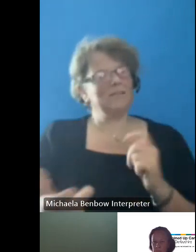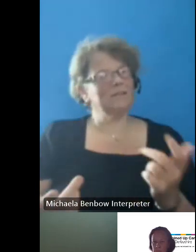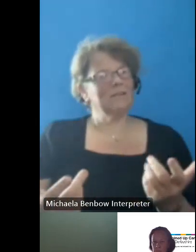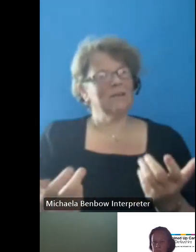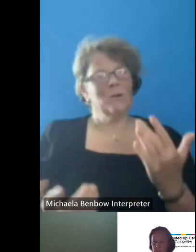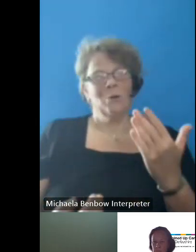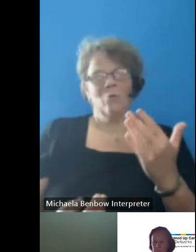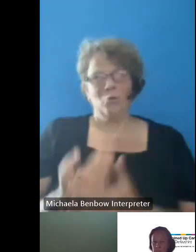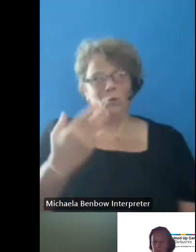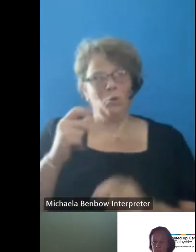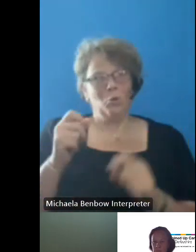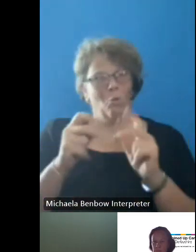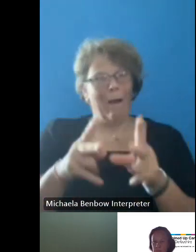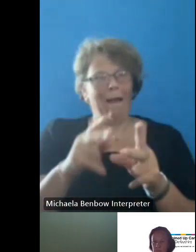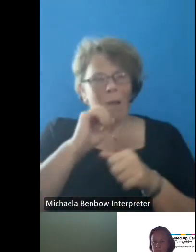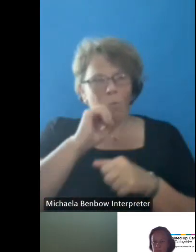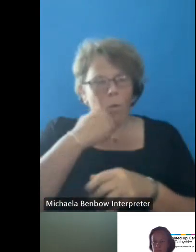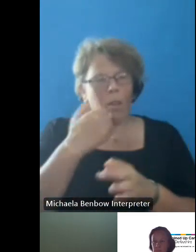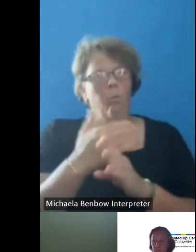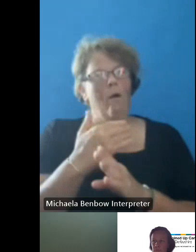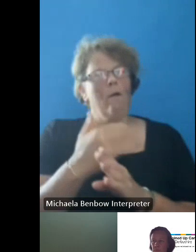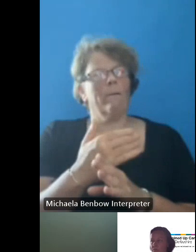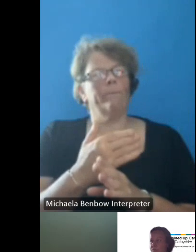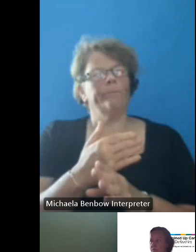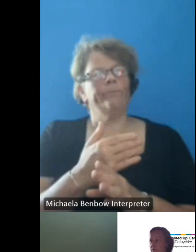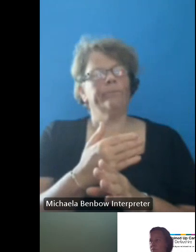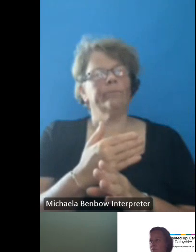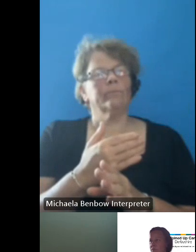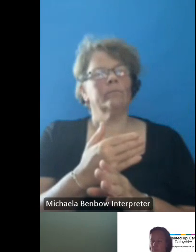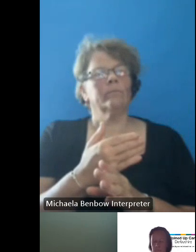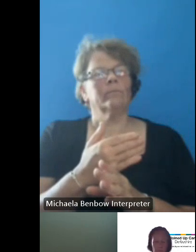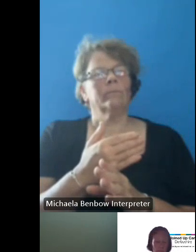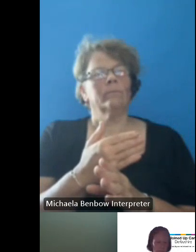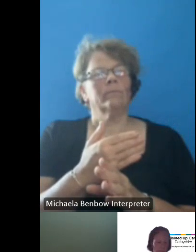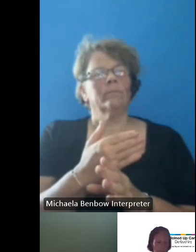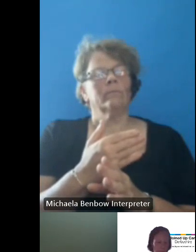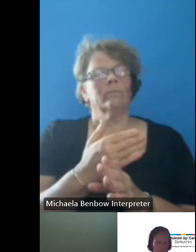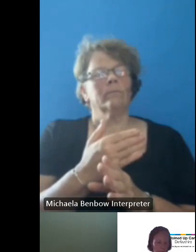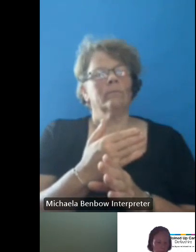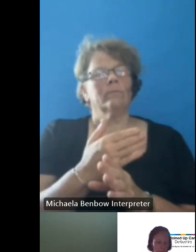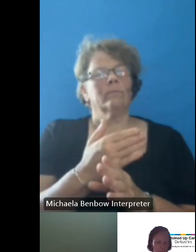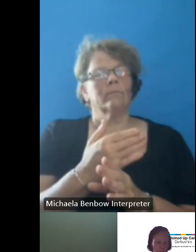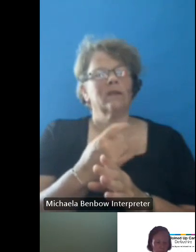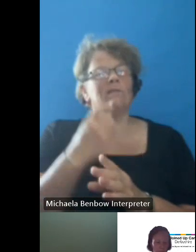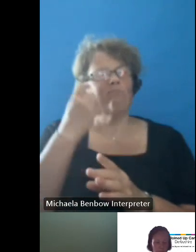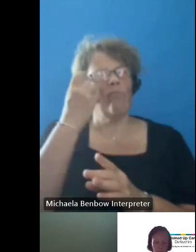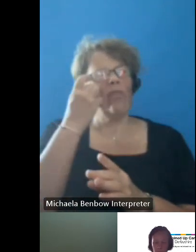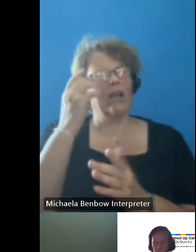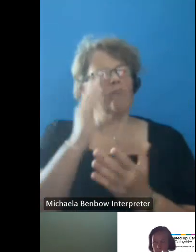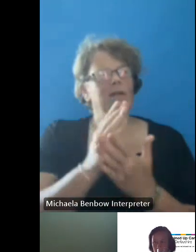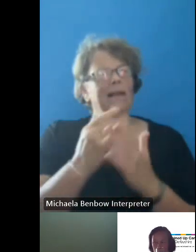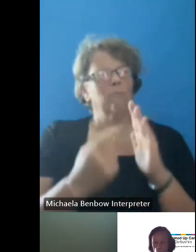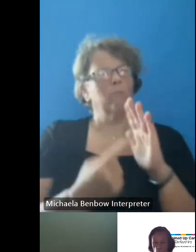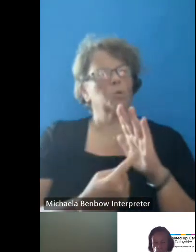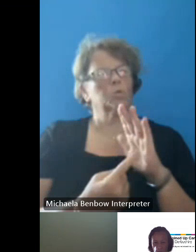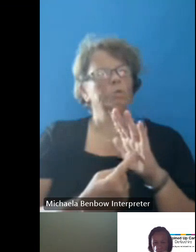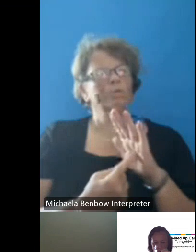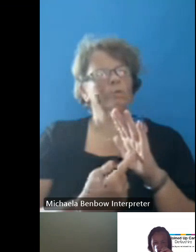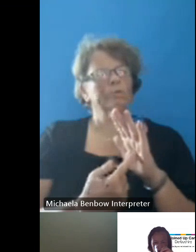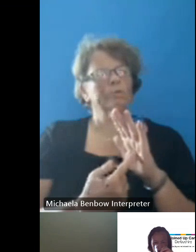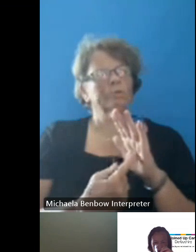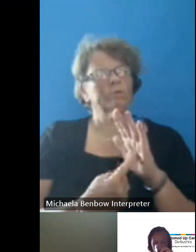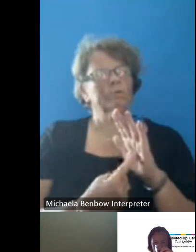the NHS will operate is that we think it's really important